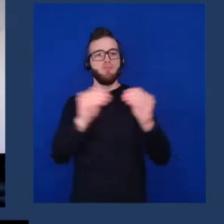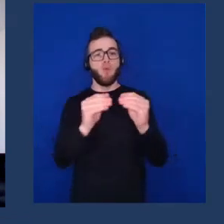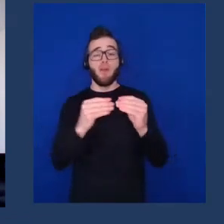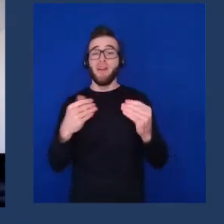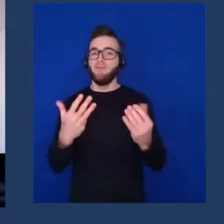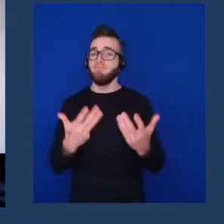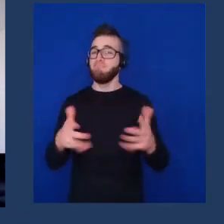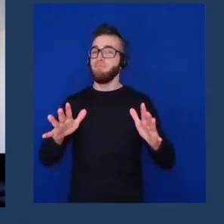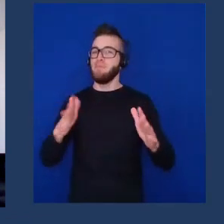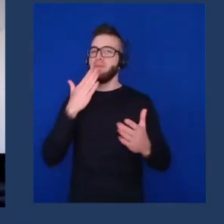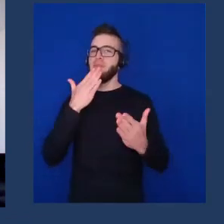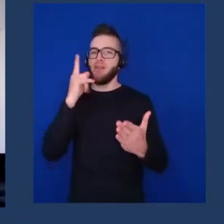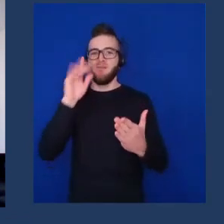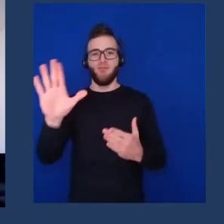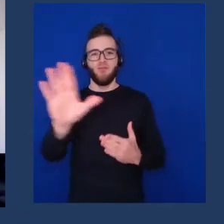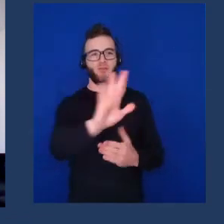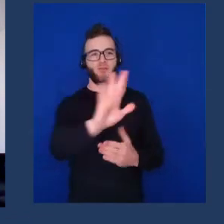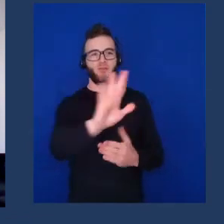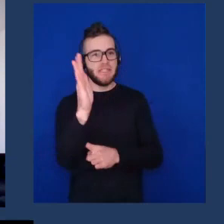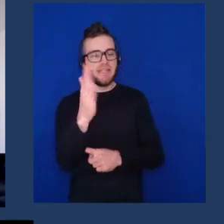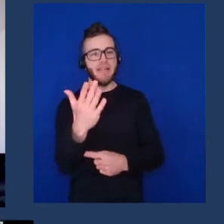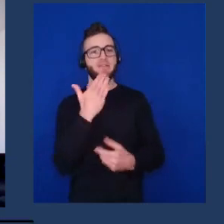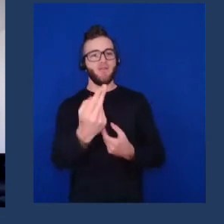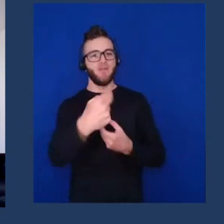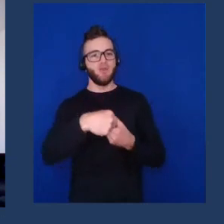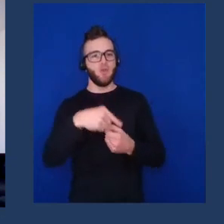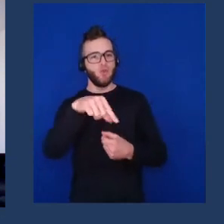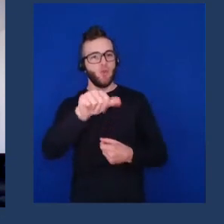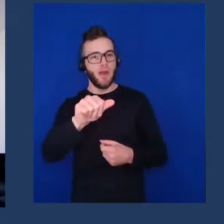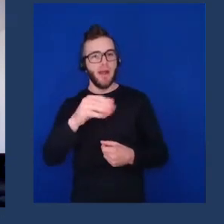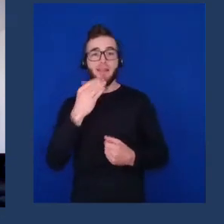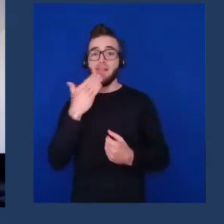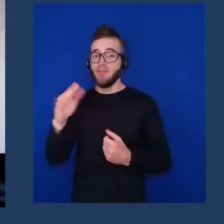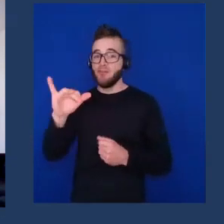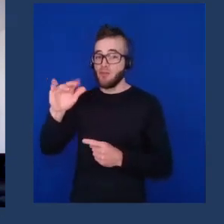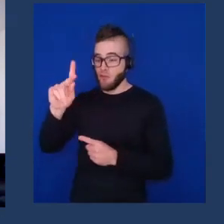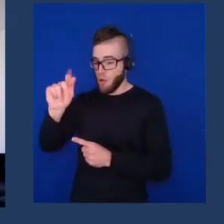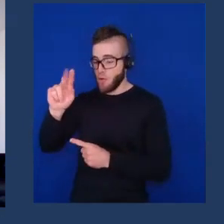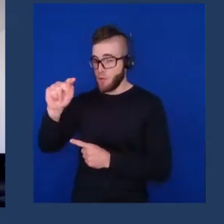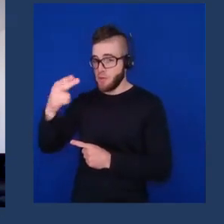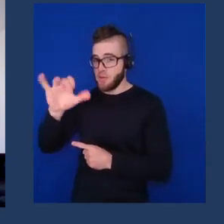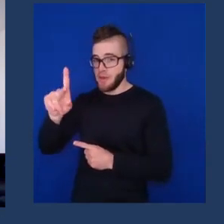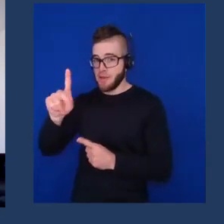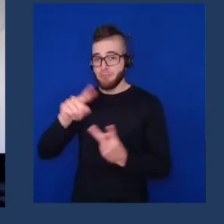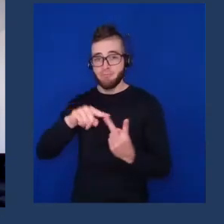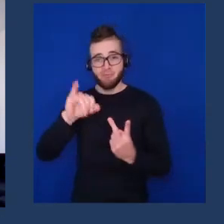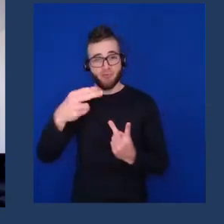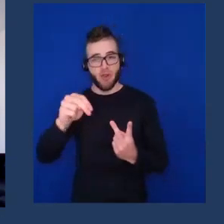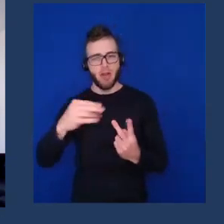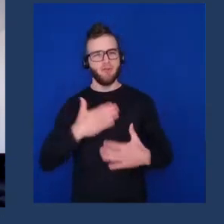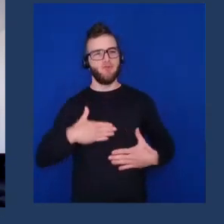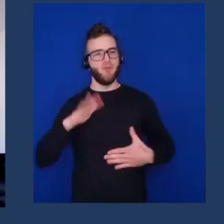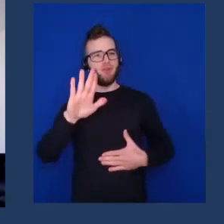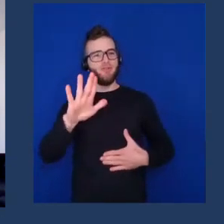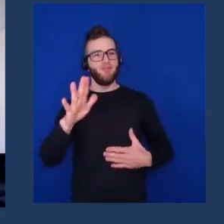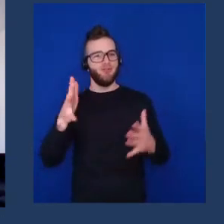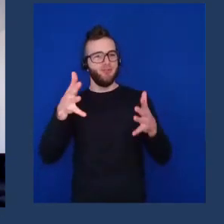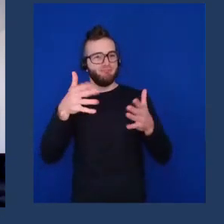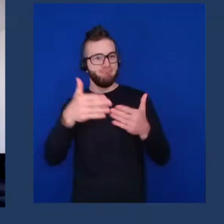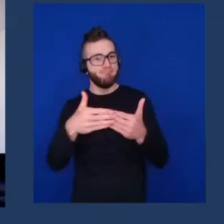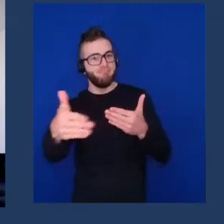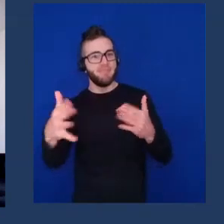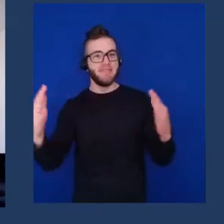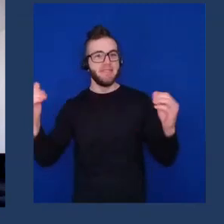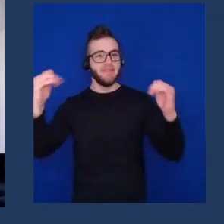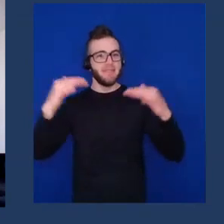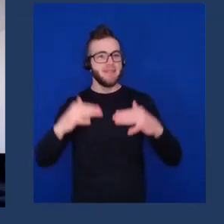joining us with this Q&A. Thank you to Kartik and to John. Enjoy the rest of your summit. Check out our deck. It has a list of all the resources